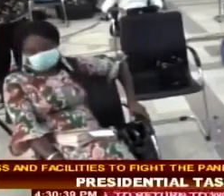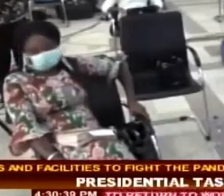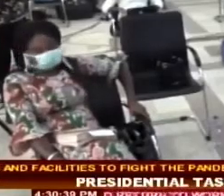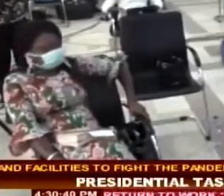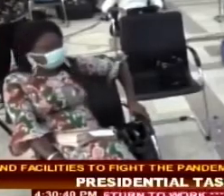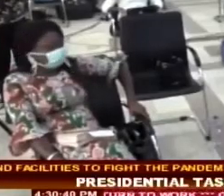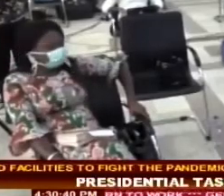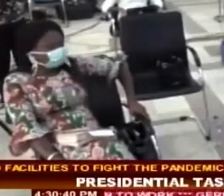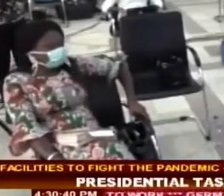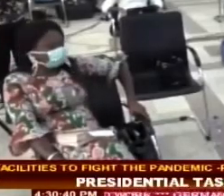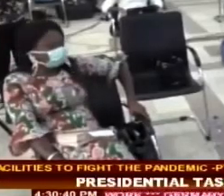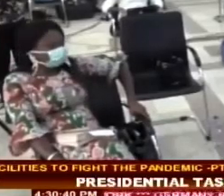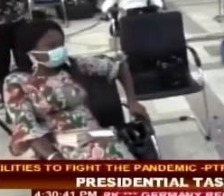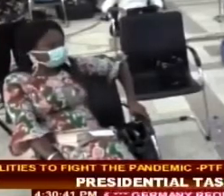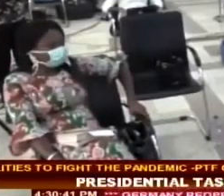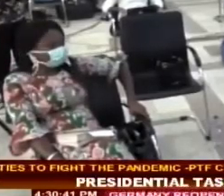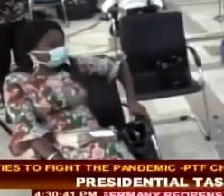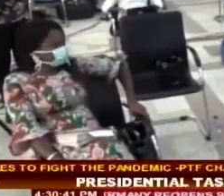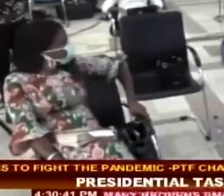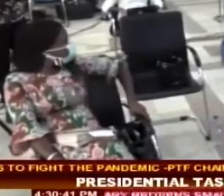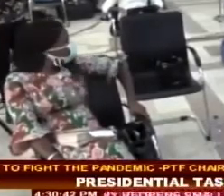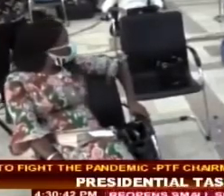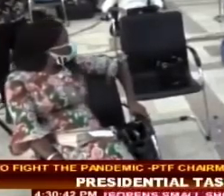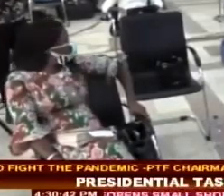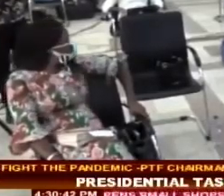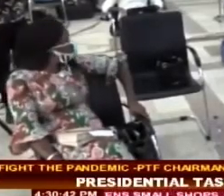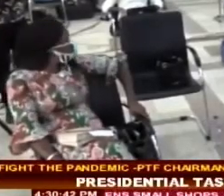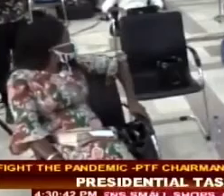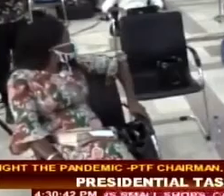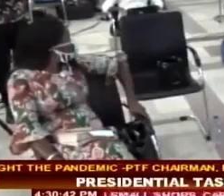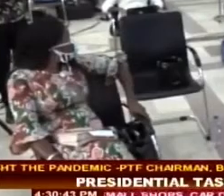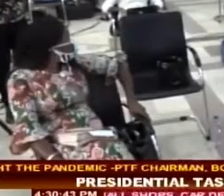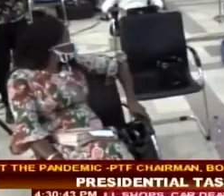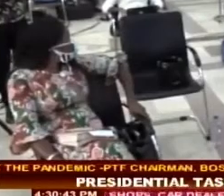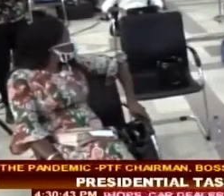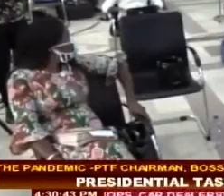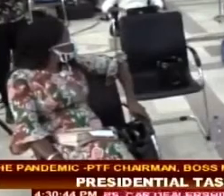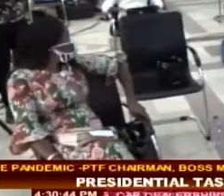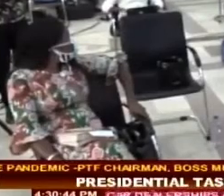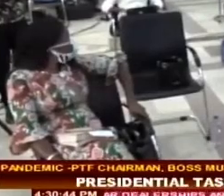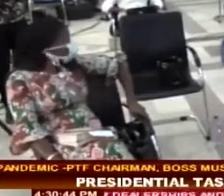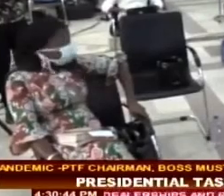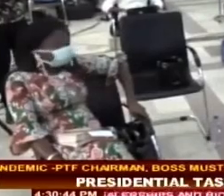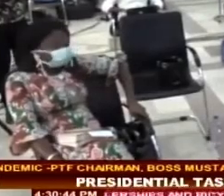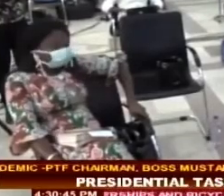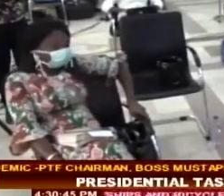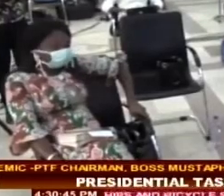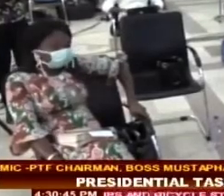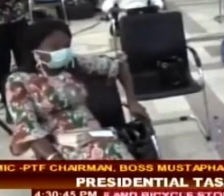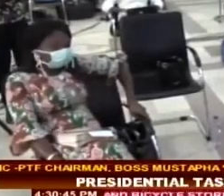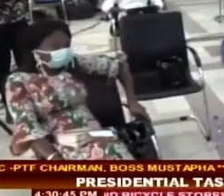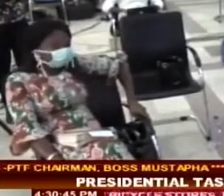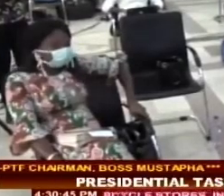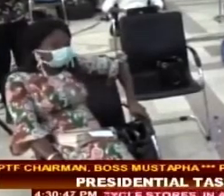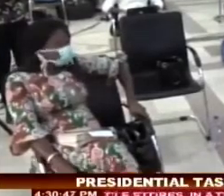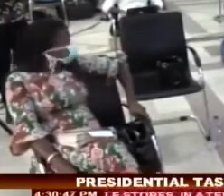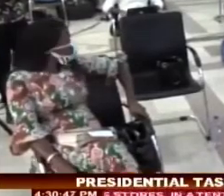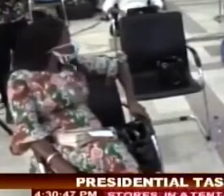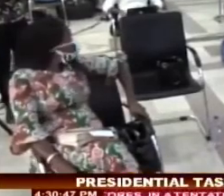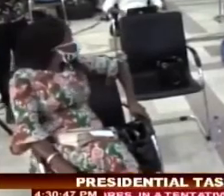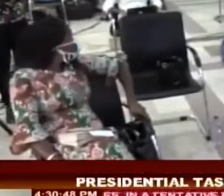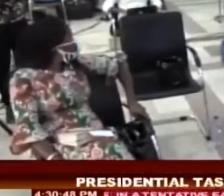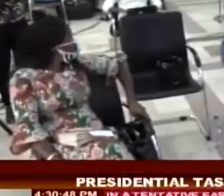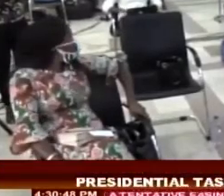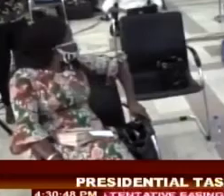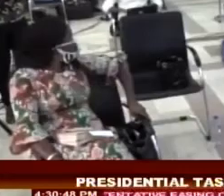Thank you very much. Before we go to the question session, we will take reports in this order. The Honorable